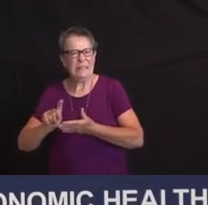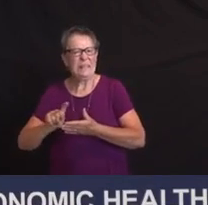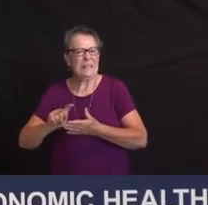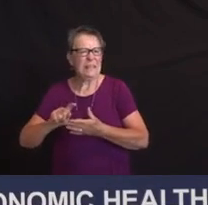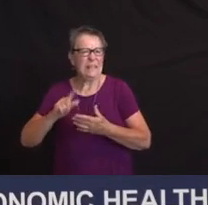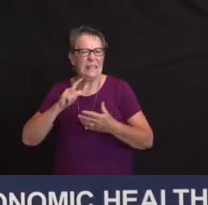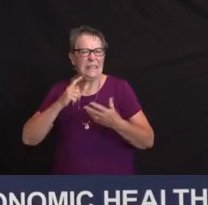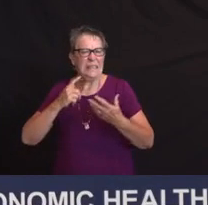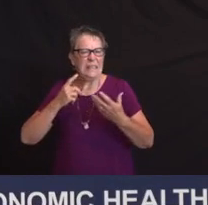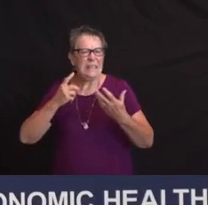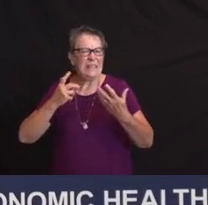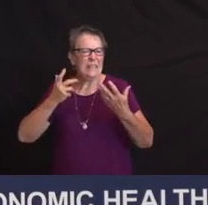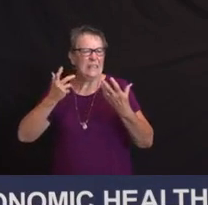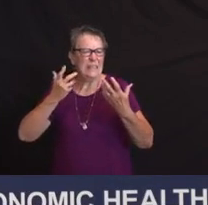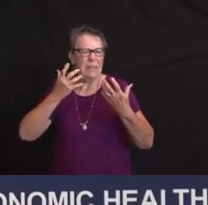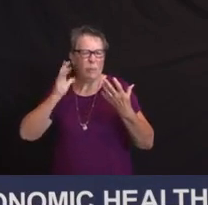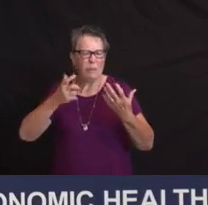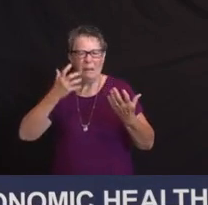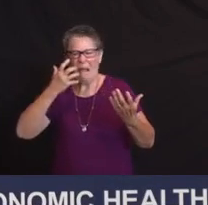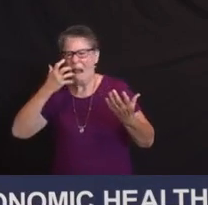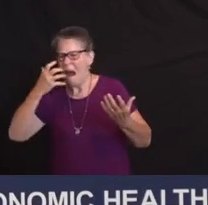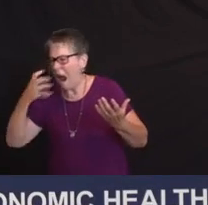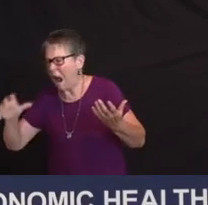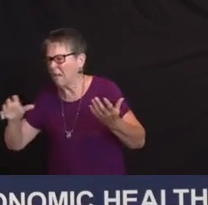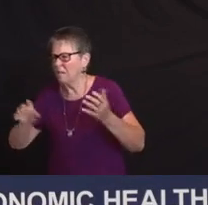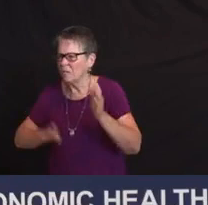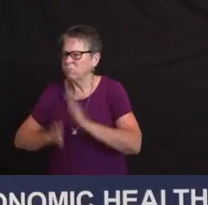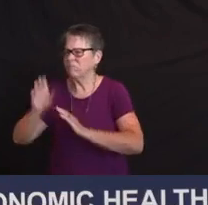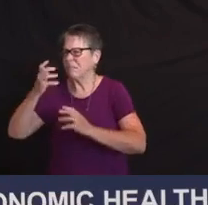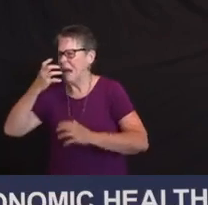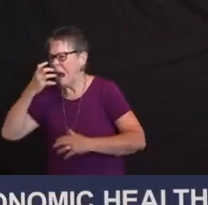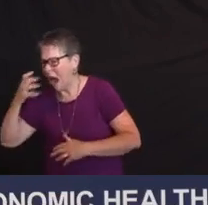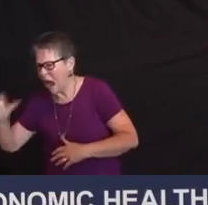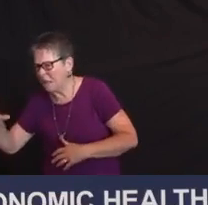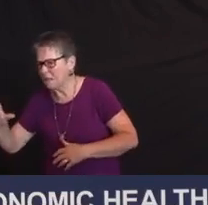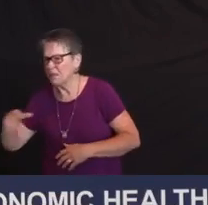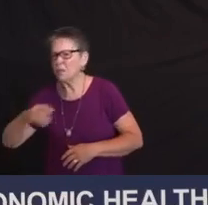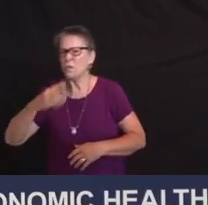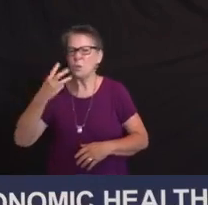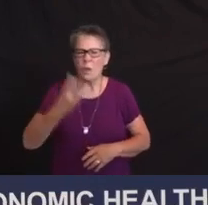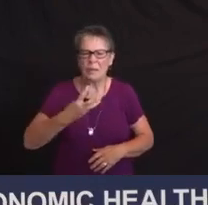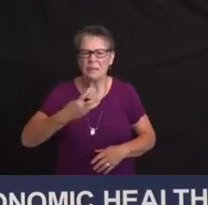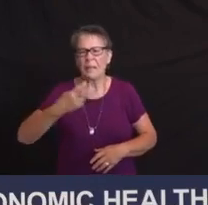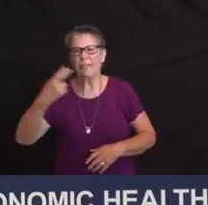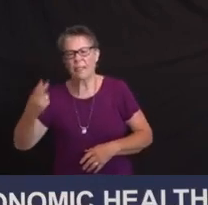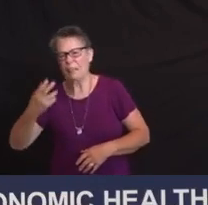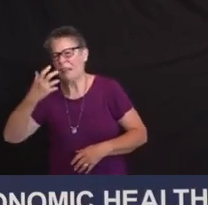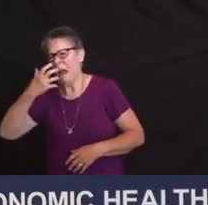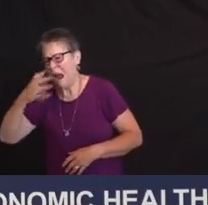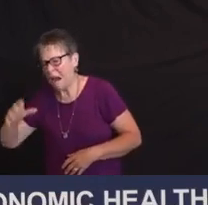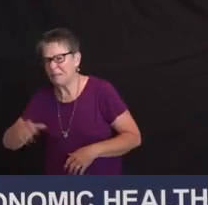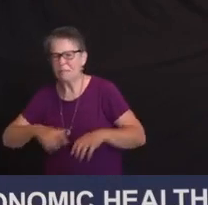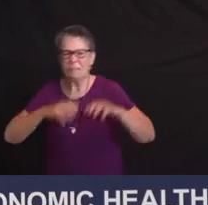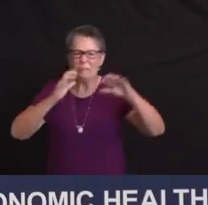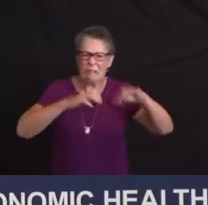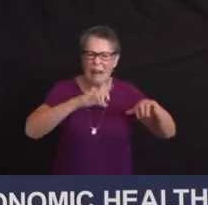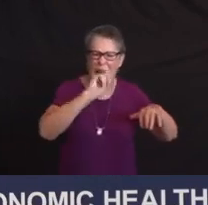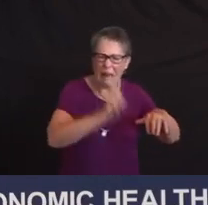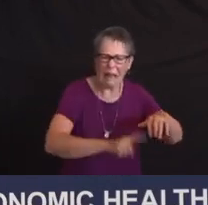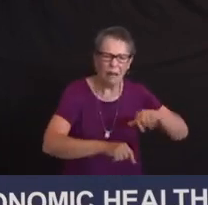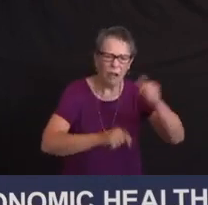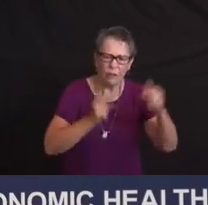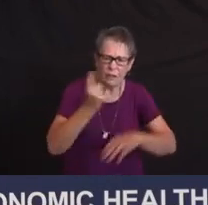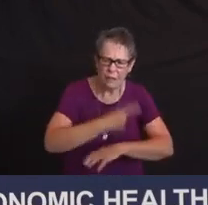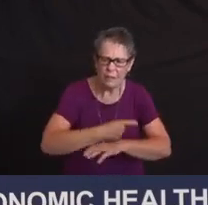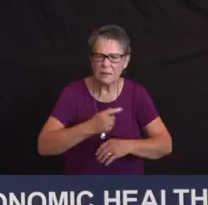Wednesday and through Thursday. And our OEM folks and National Weather Service are watching 2 systems of interest right now down